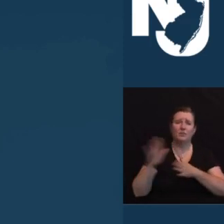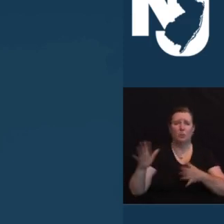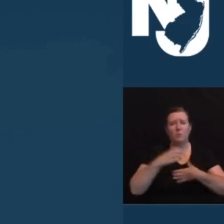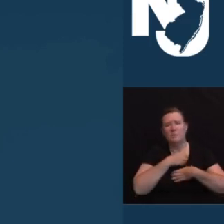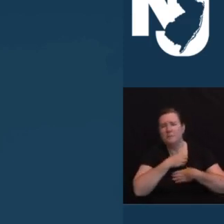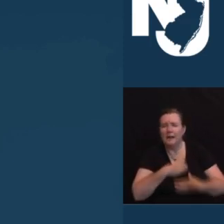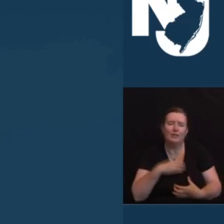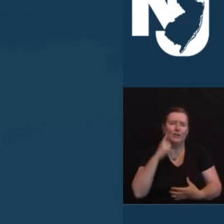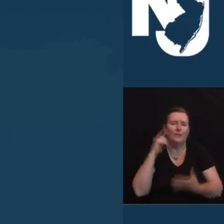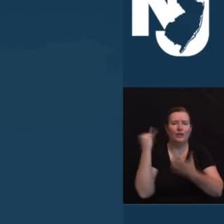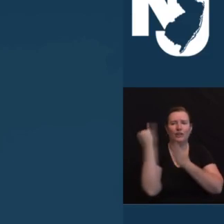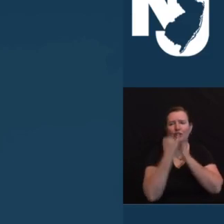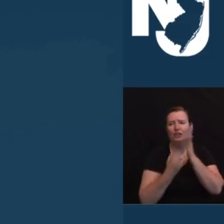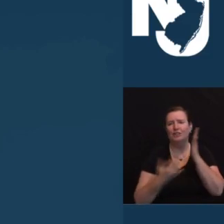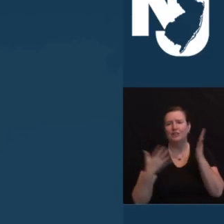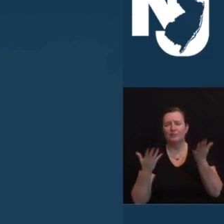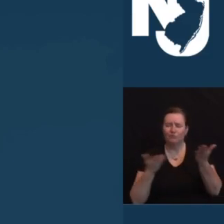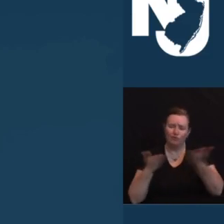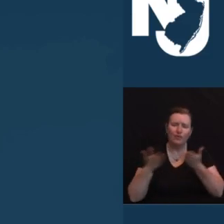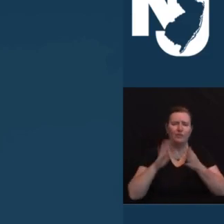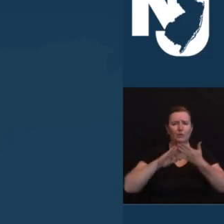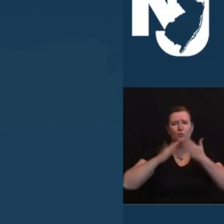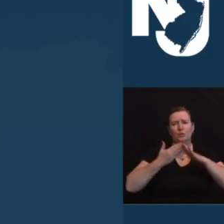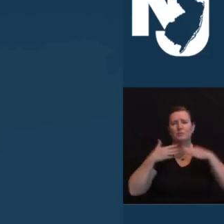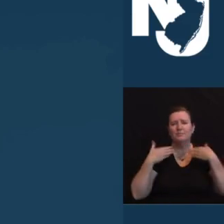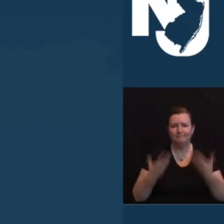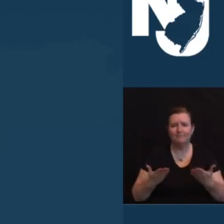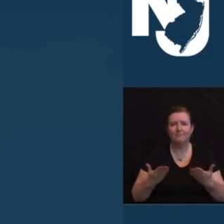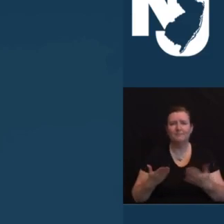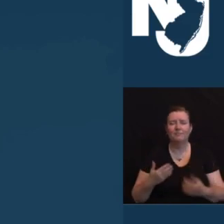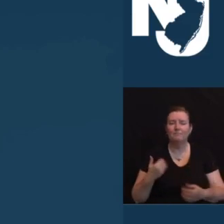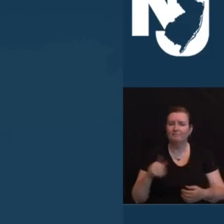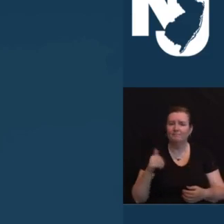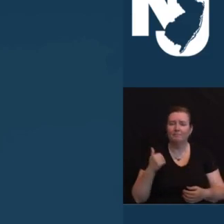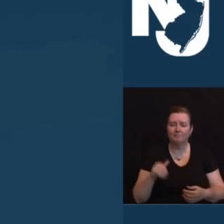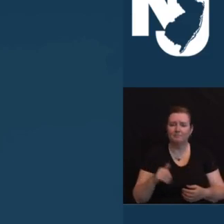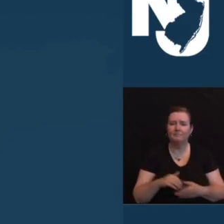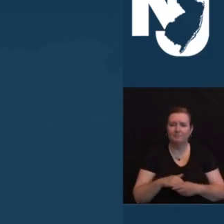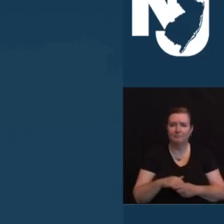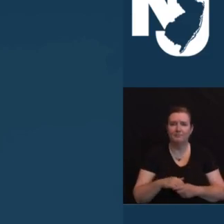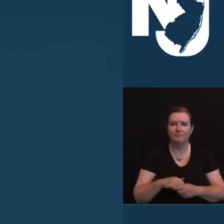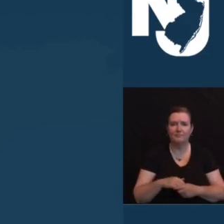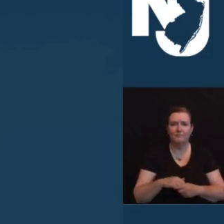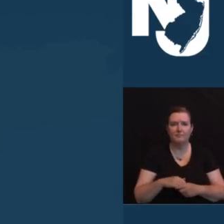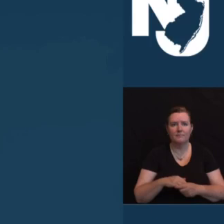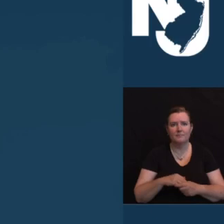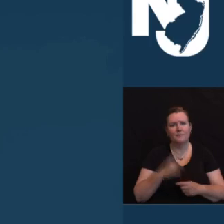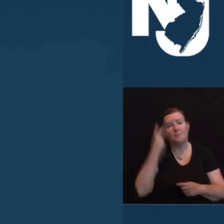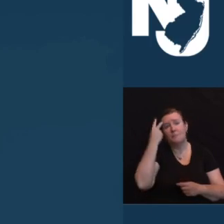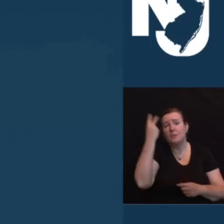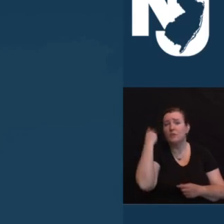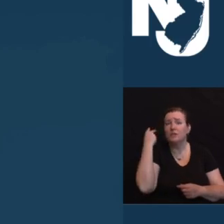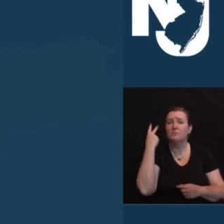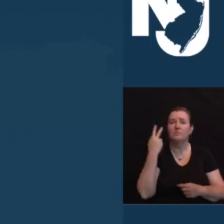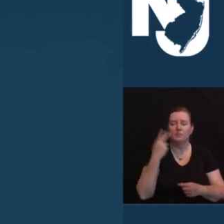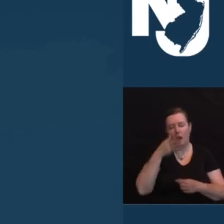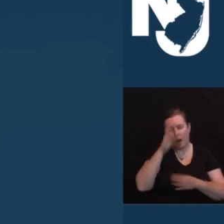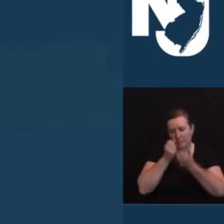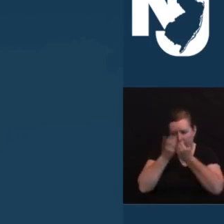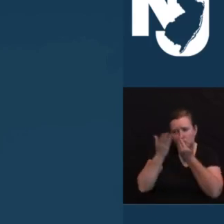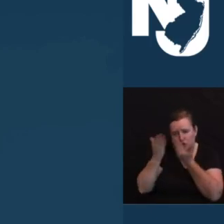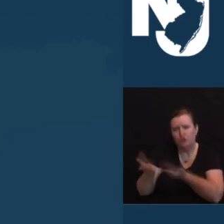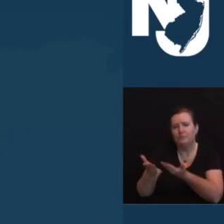for her service to the community of Montclair that she loved, and may her memory be a blessing. Next, we